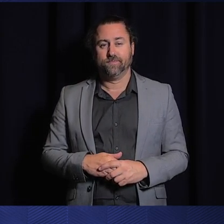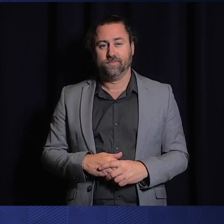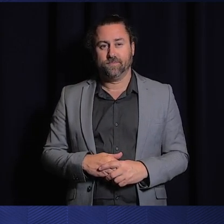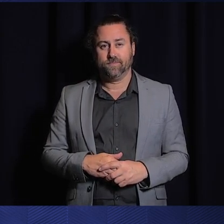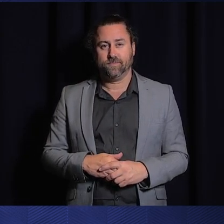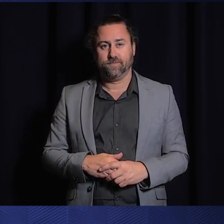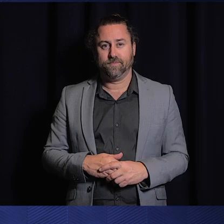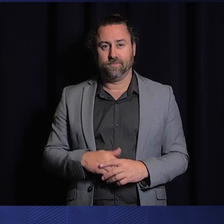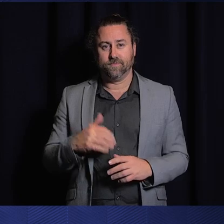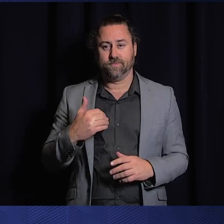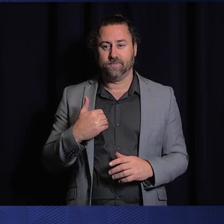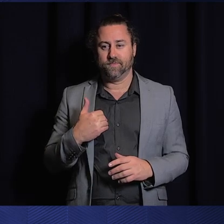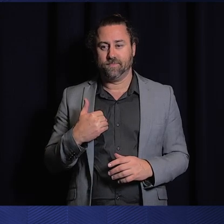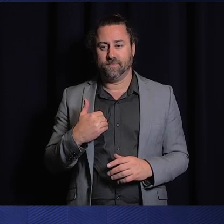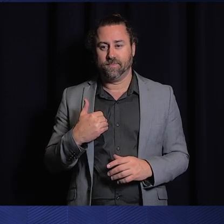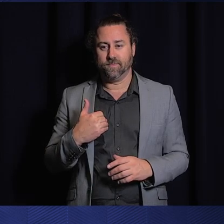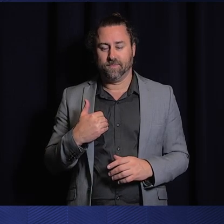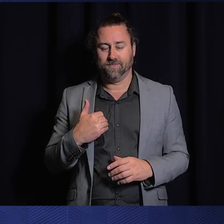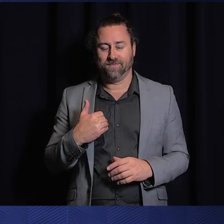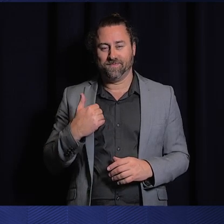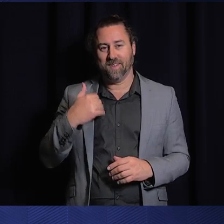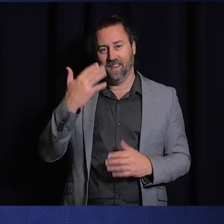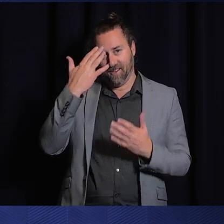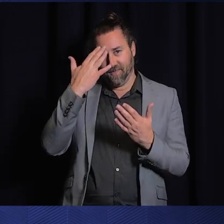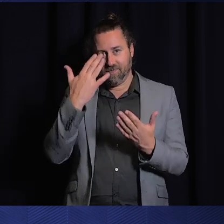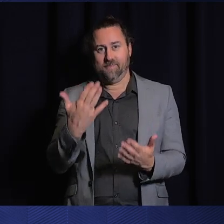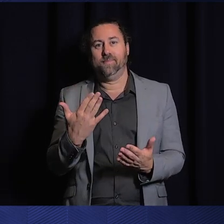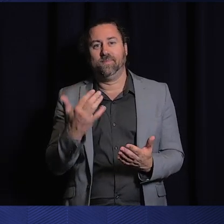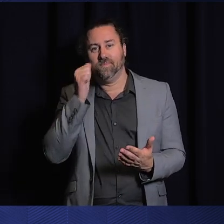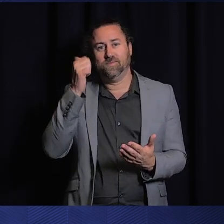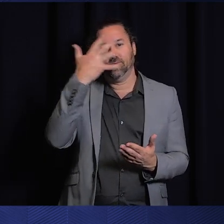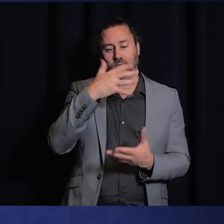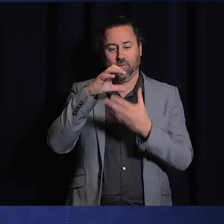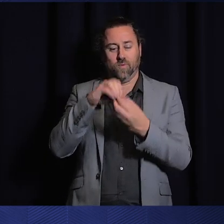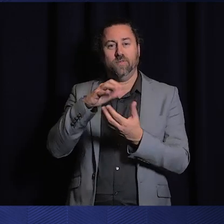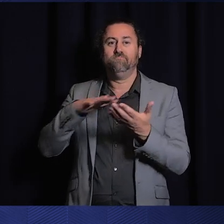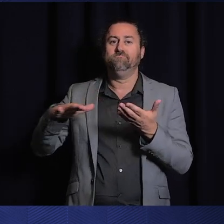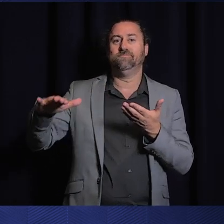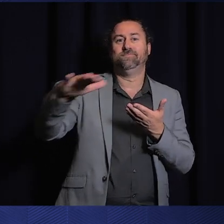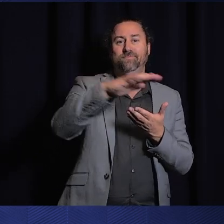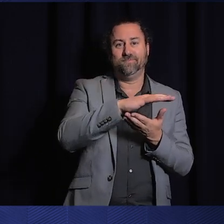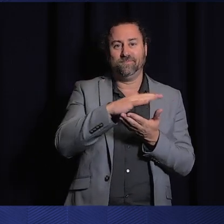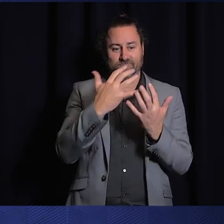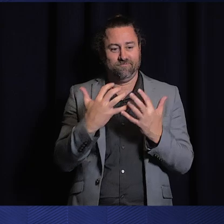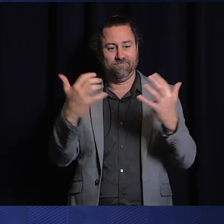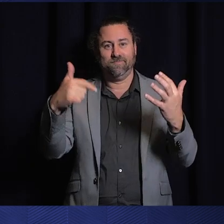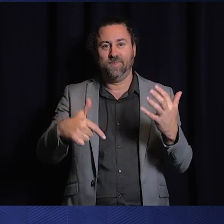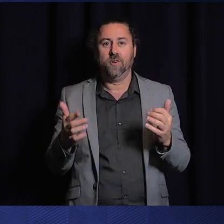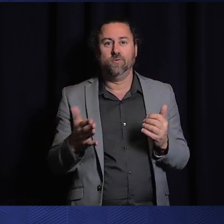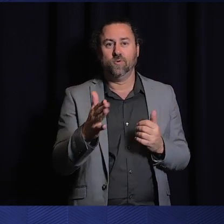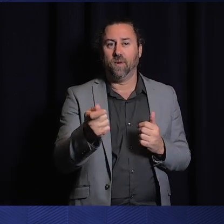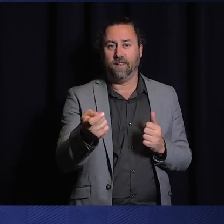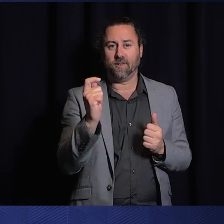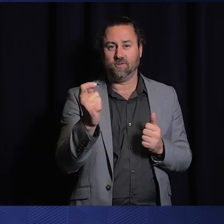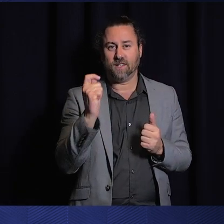the Turrbal, Jagera, and Yugara peoples of the land on which the conference will be held, and pay our